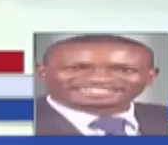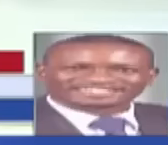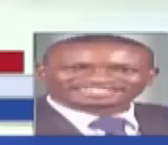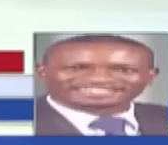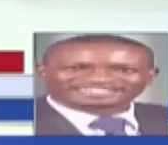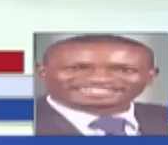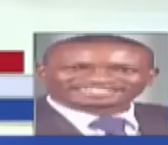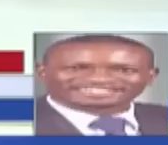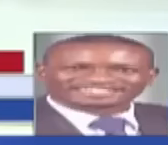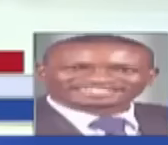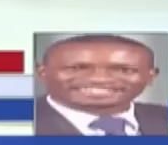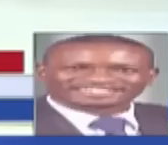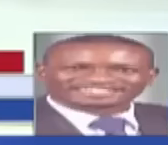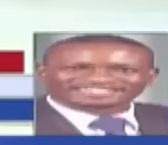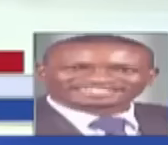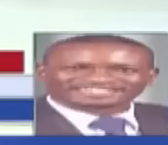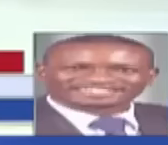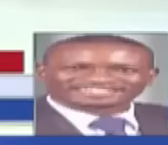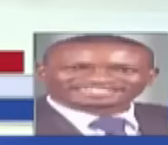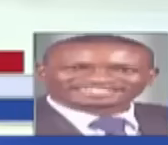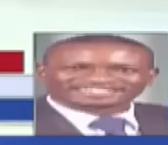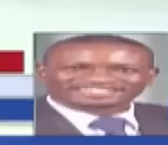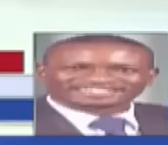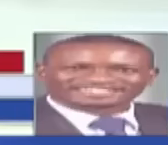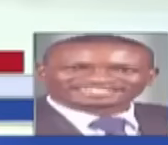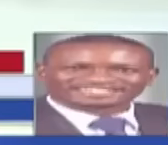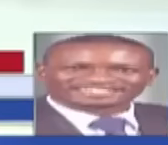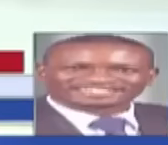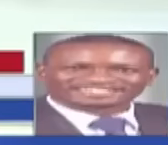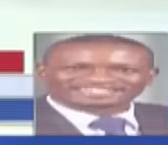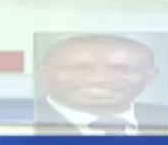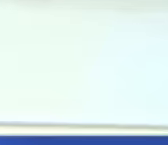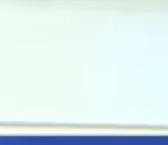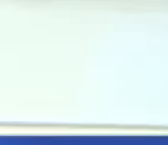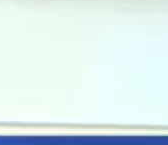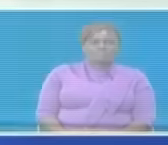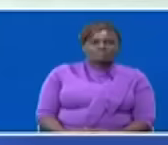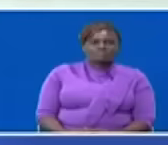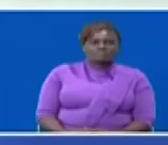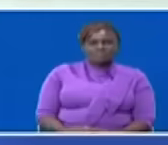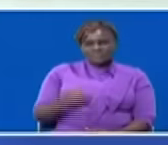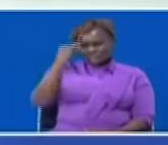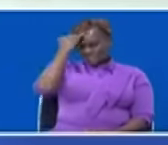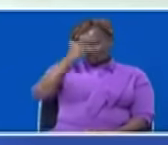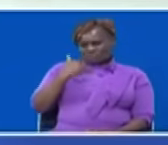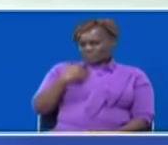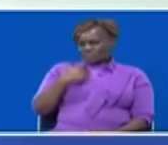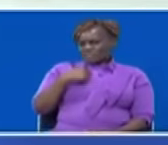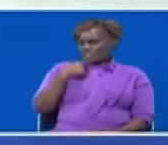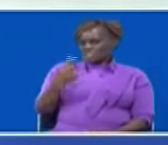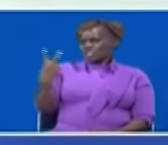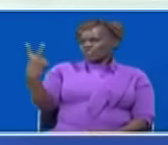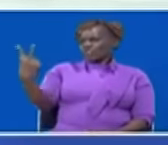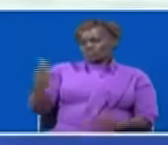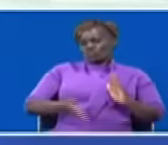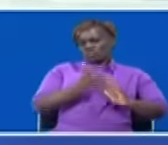I would like Honorable Amabu Namamba to respond to what you've just said, please. Yvonne, I'll just say two things quickly so that we don't